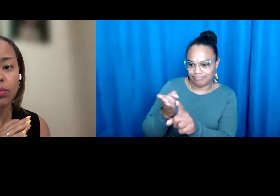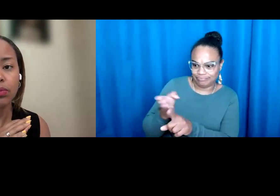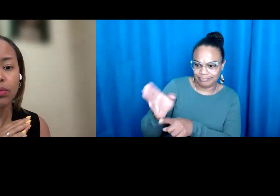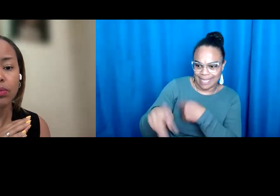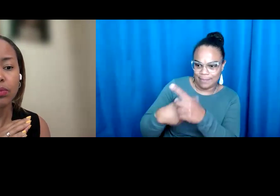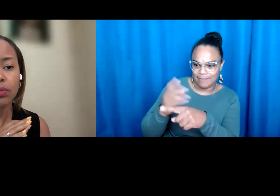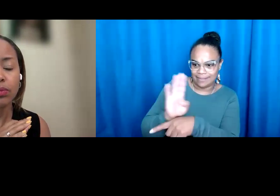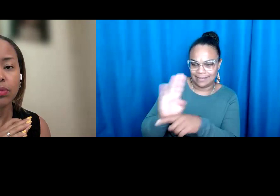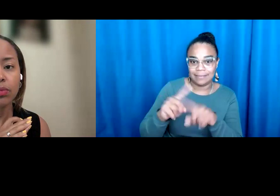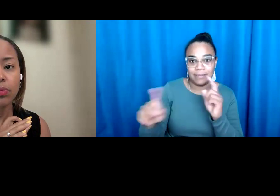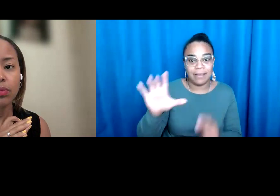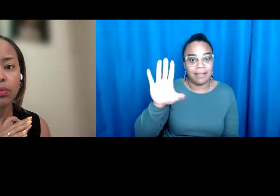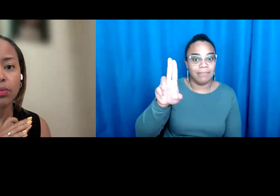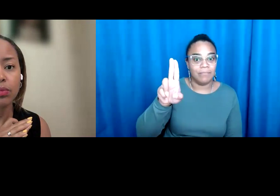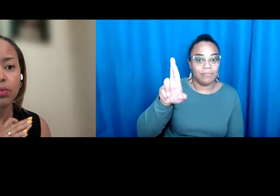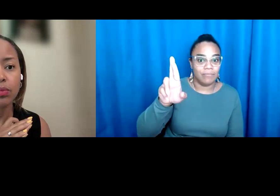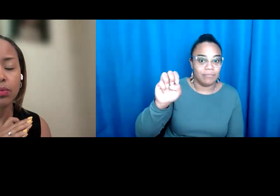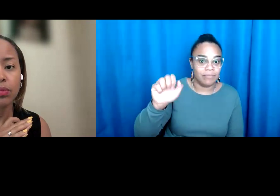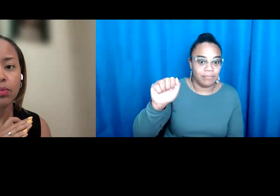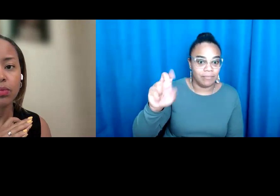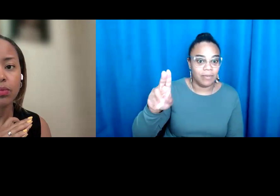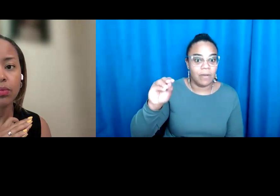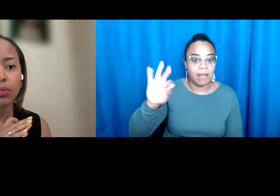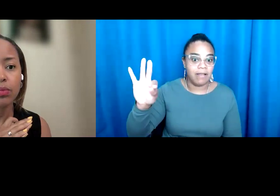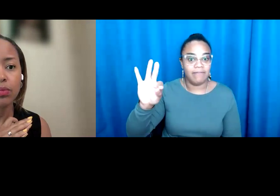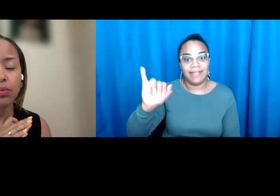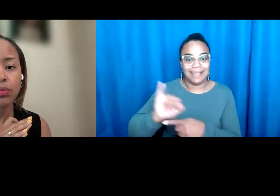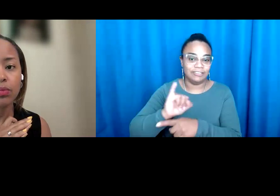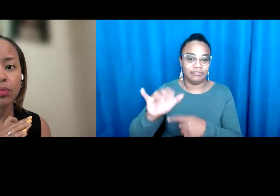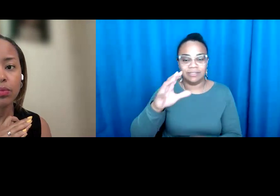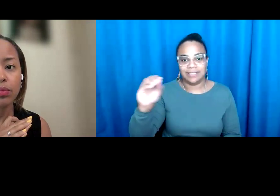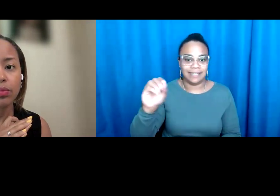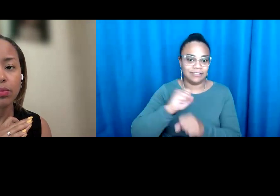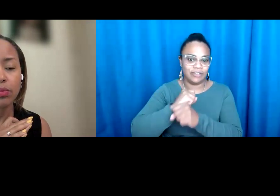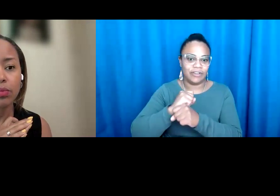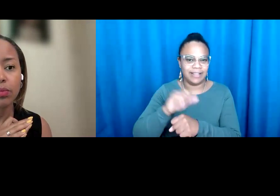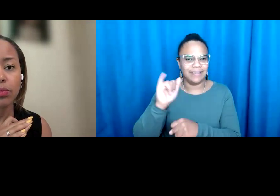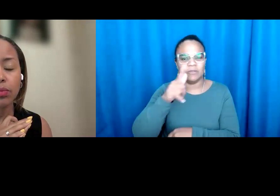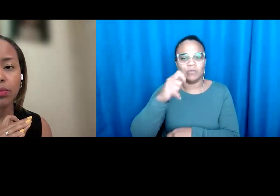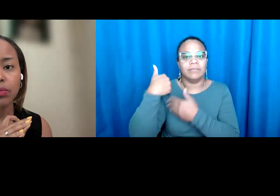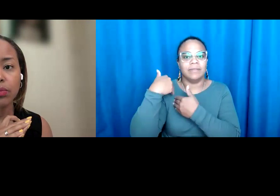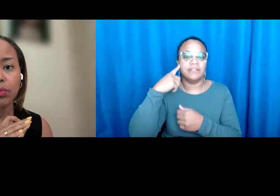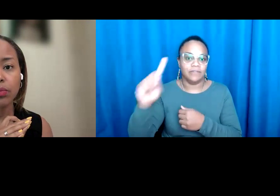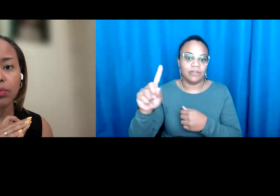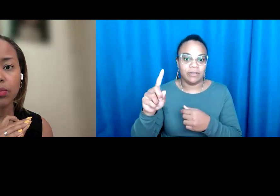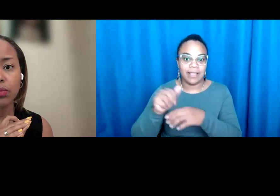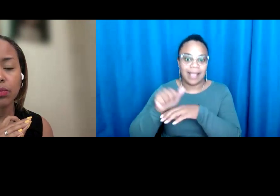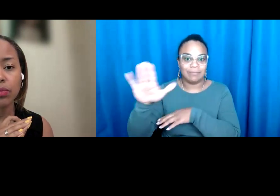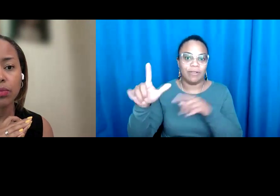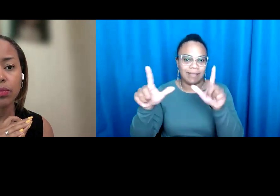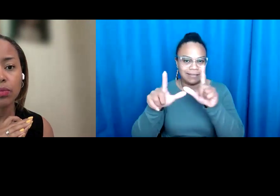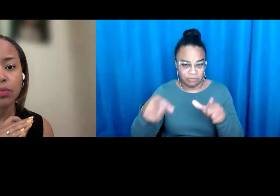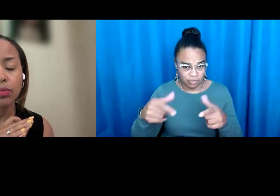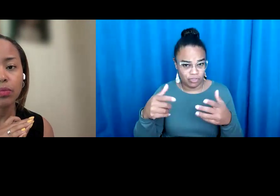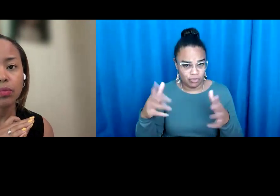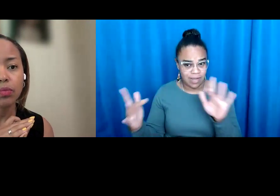Bureau of Industry and Security, the one that's the agency that's in charge of the export licenses and things like that. Did you have any reason